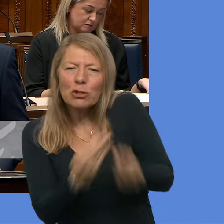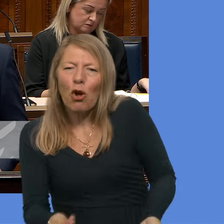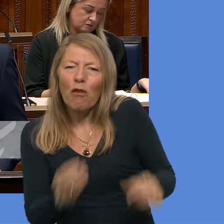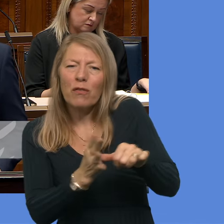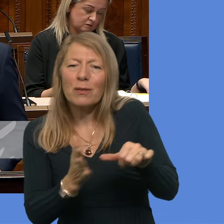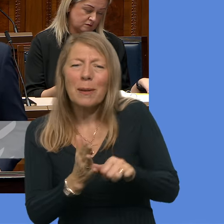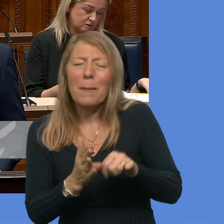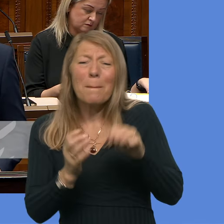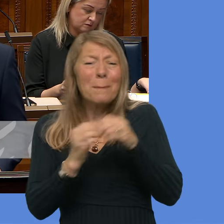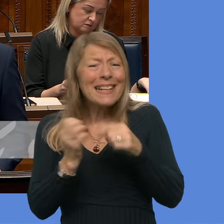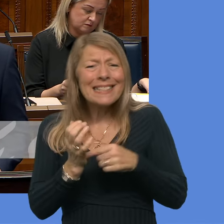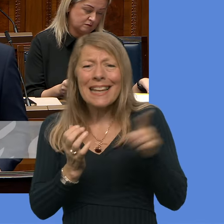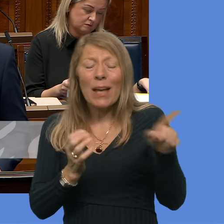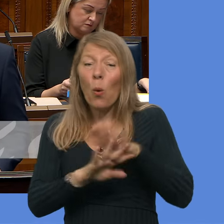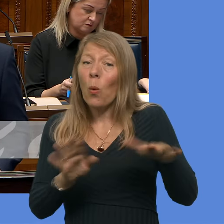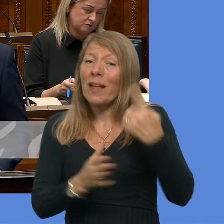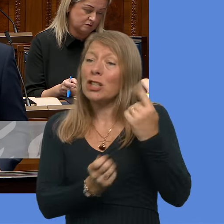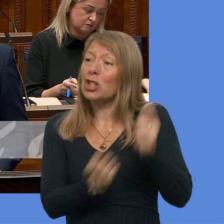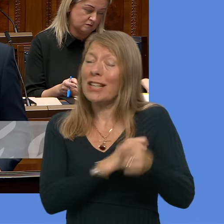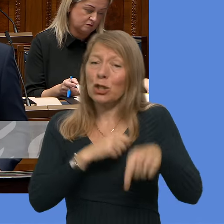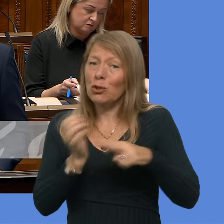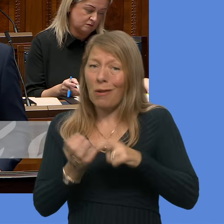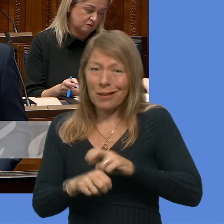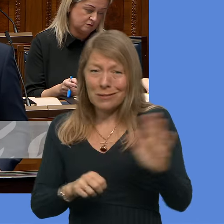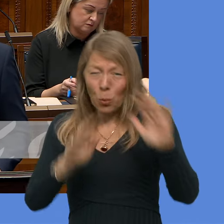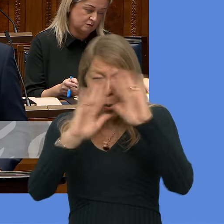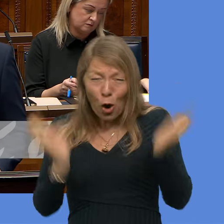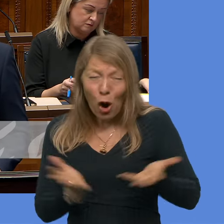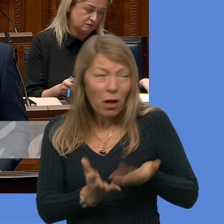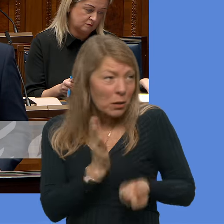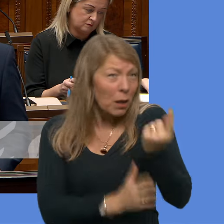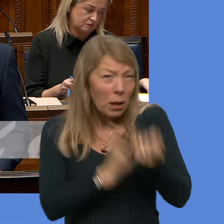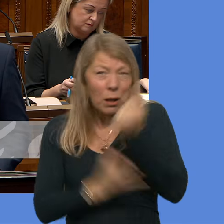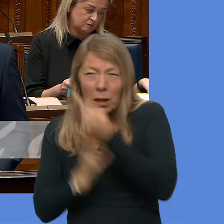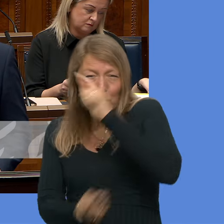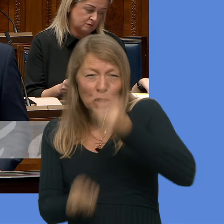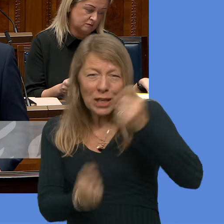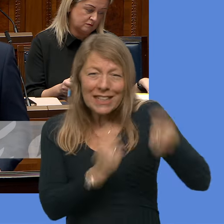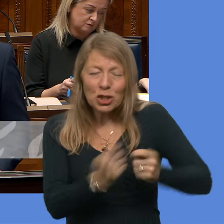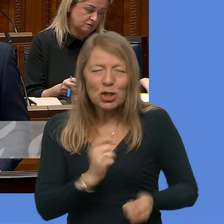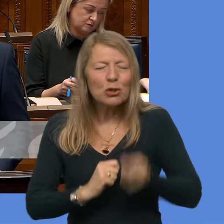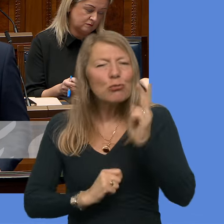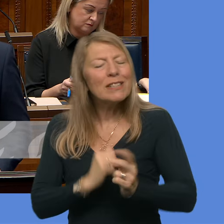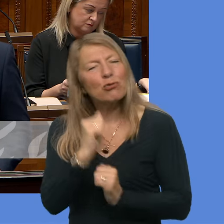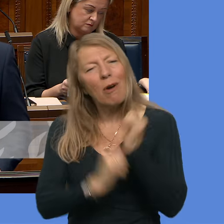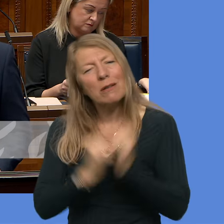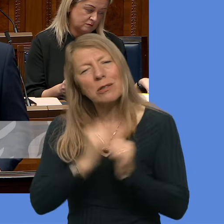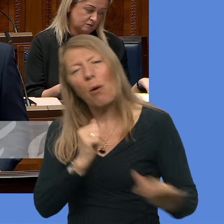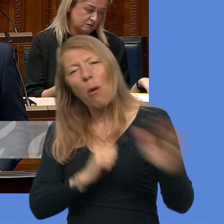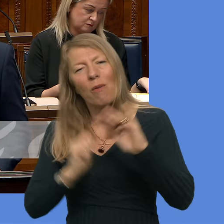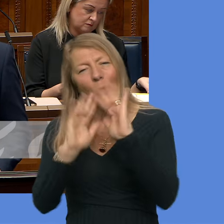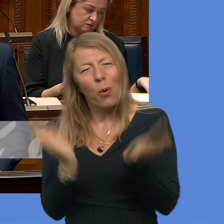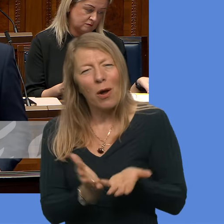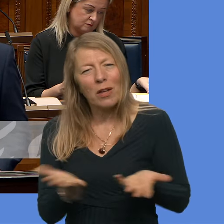terms of restructuring, and we're in a situation where we're reminding them of our particular commitment to jobs in the regions